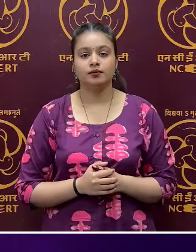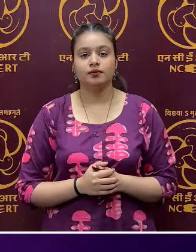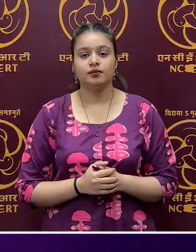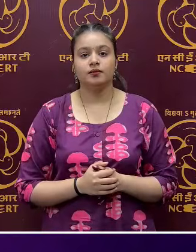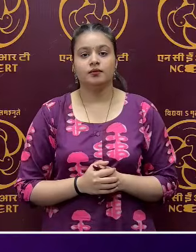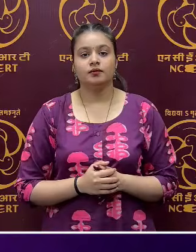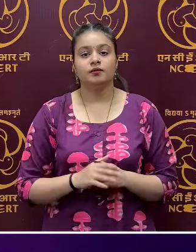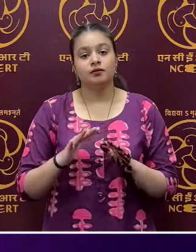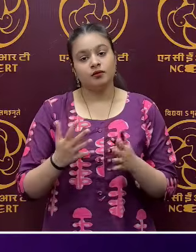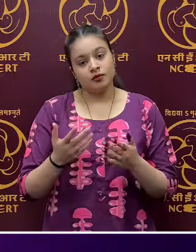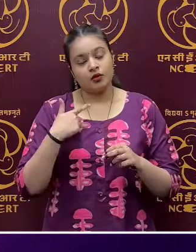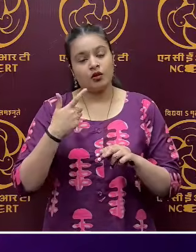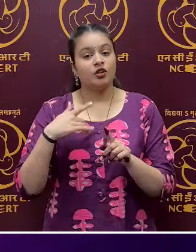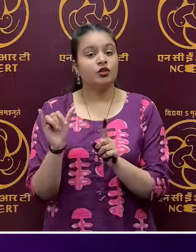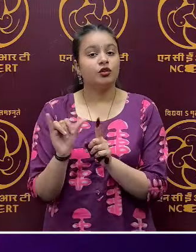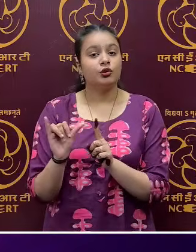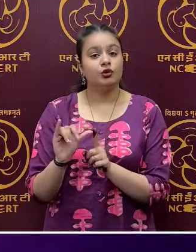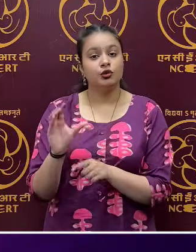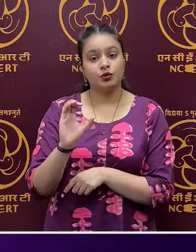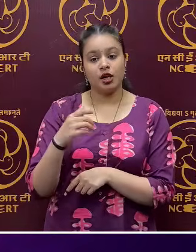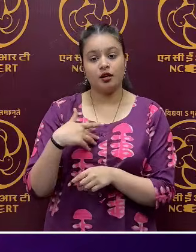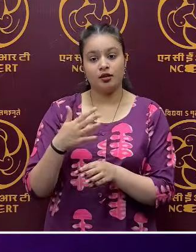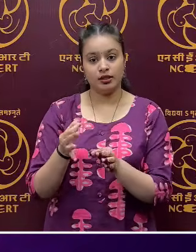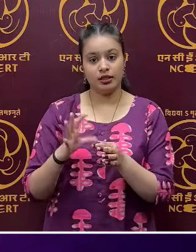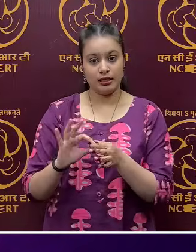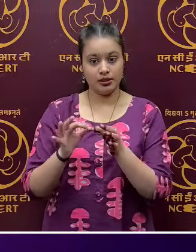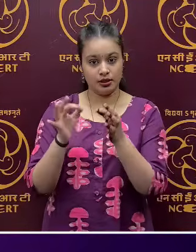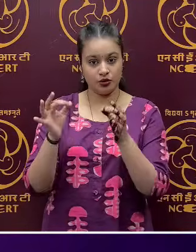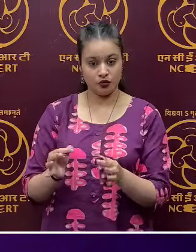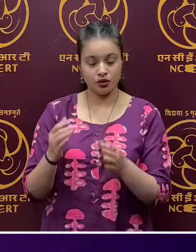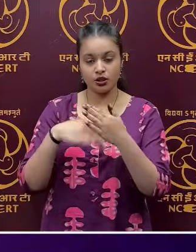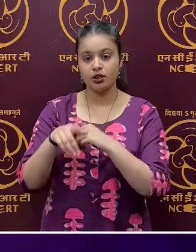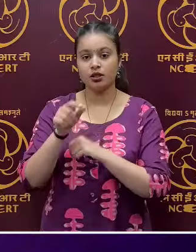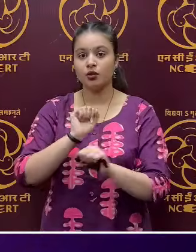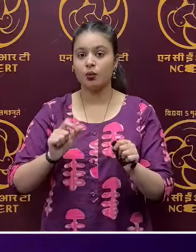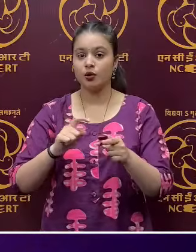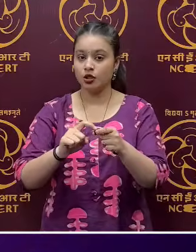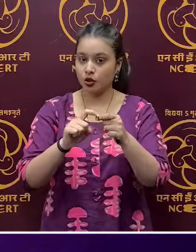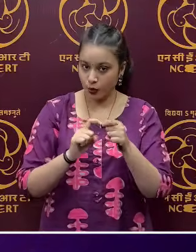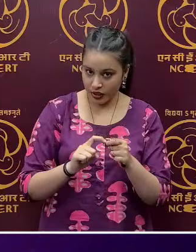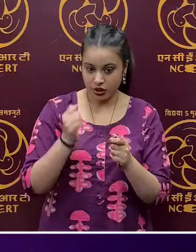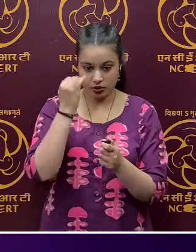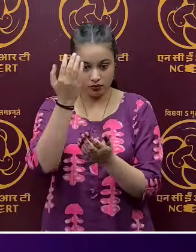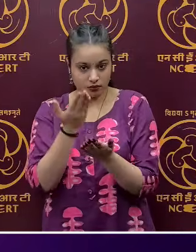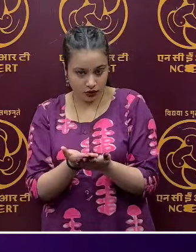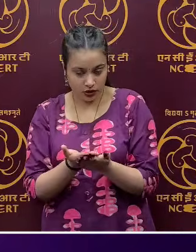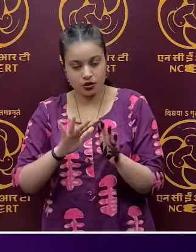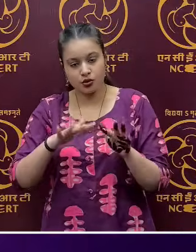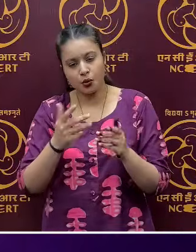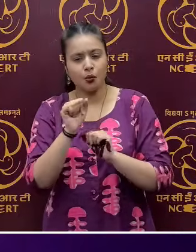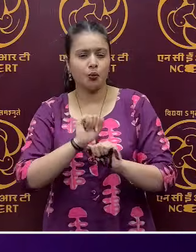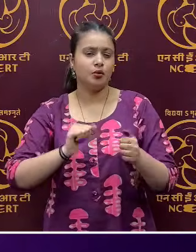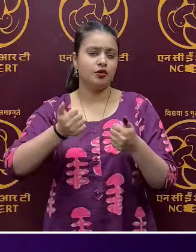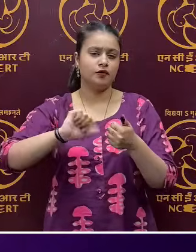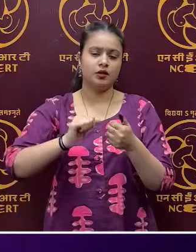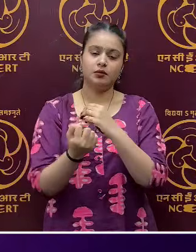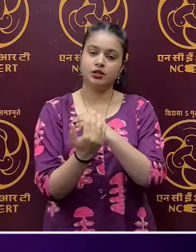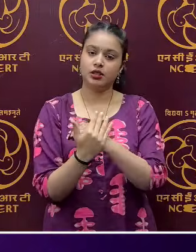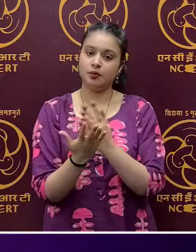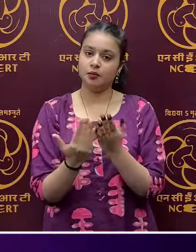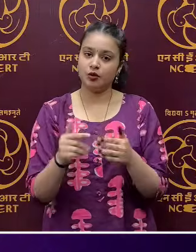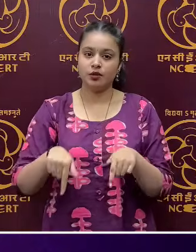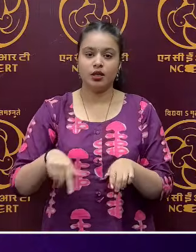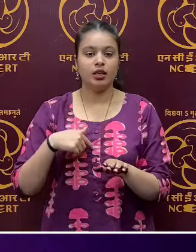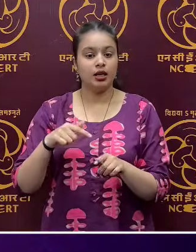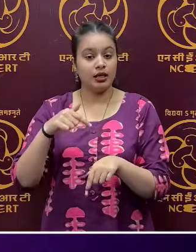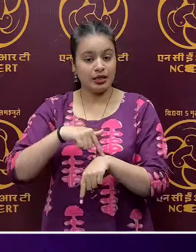diksha.training@ciet.nic.in. And on our YouTube handle NCERT official, you can send us your questions, suggestions and of course your feedback. Now it's time for